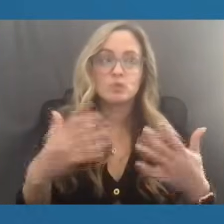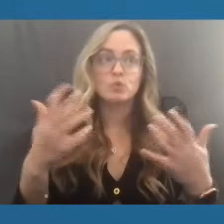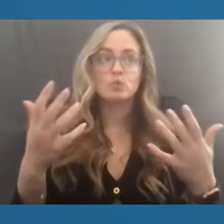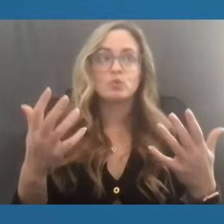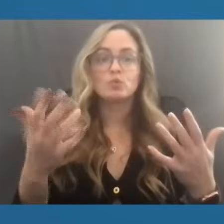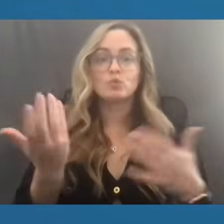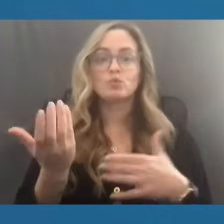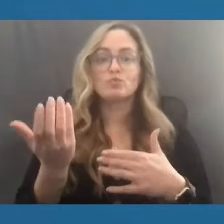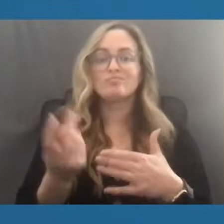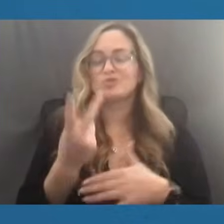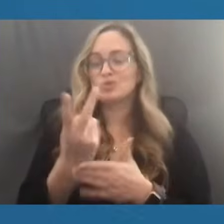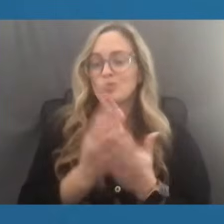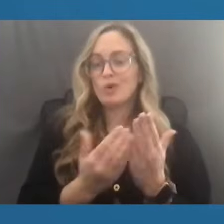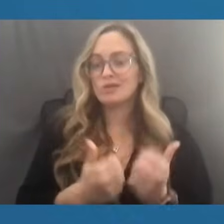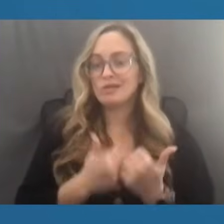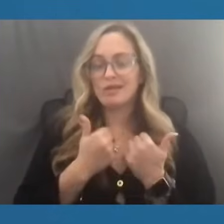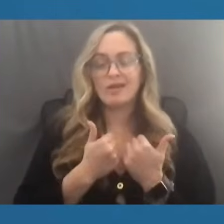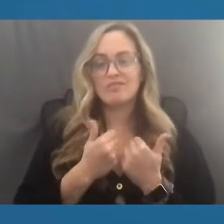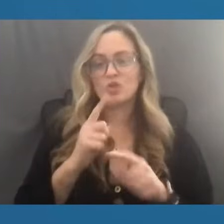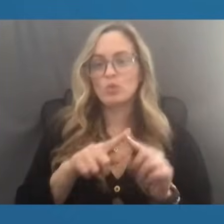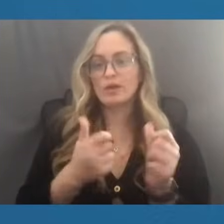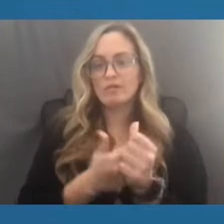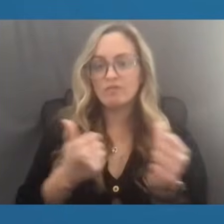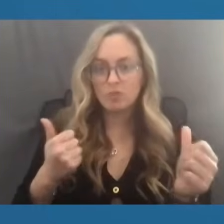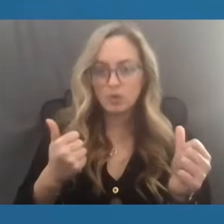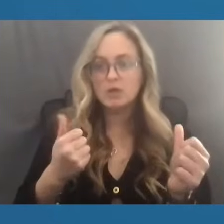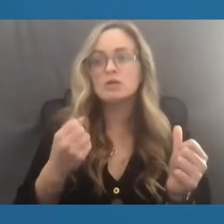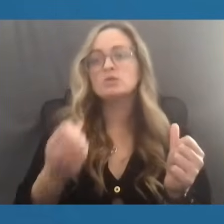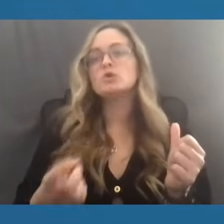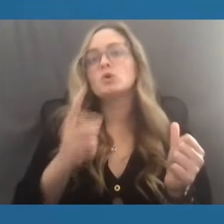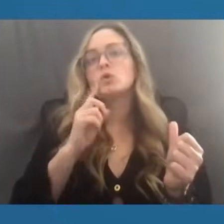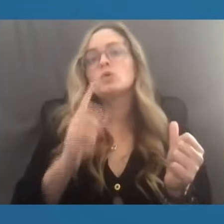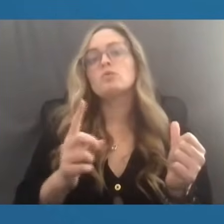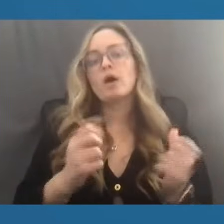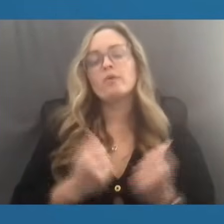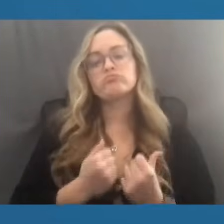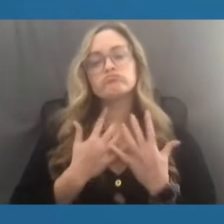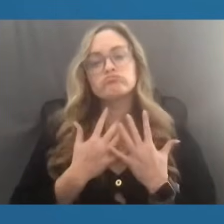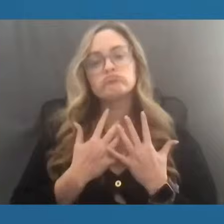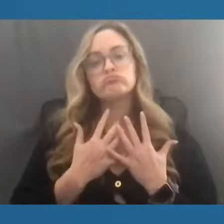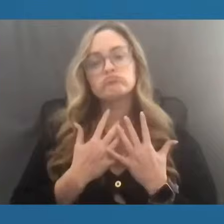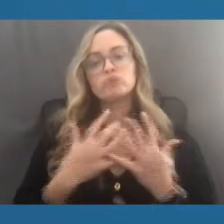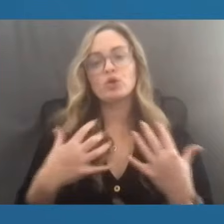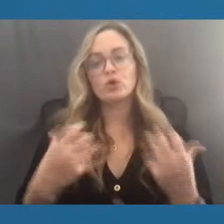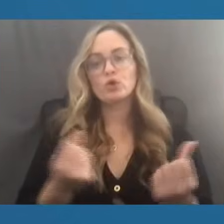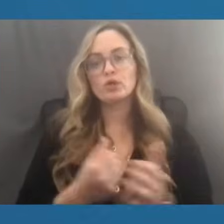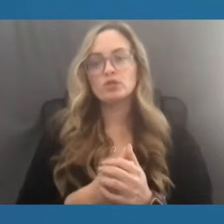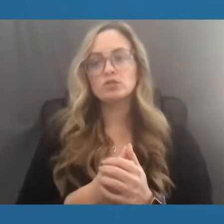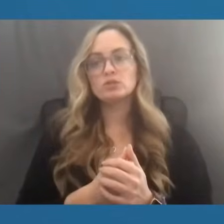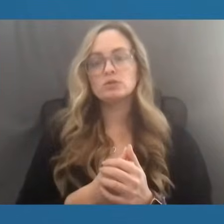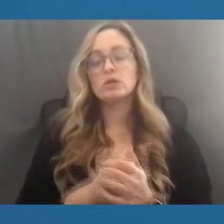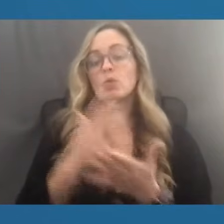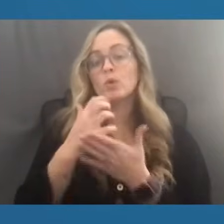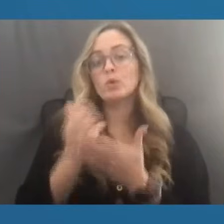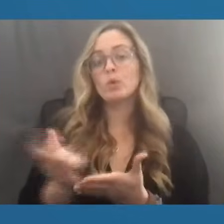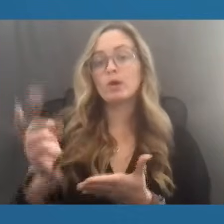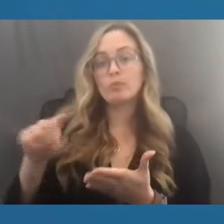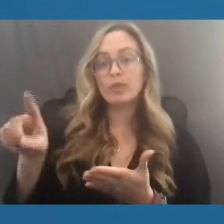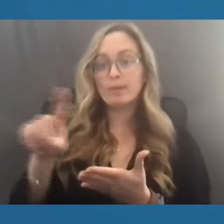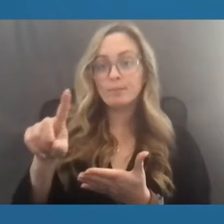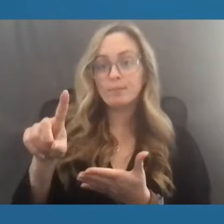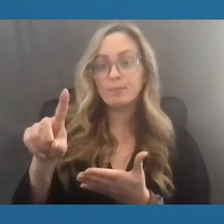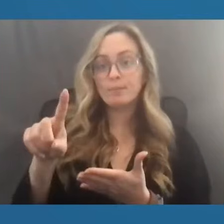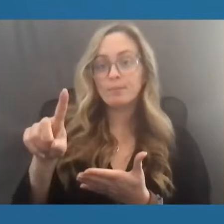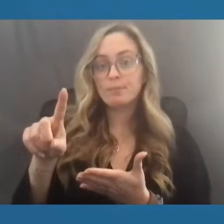forces in life that are inevitable. And so I was moved by their courage, and I wanted to help them